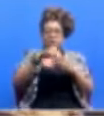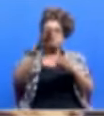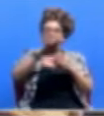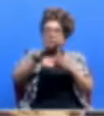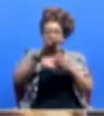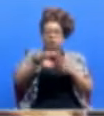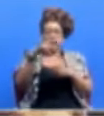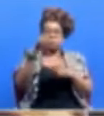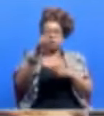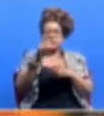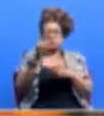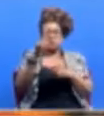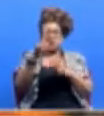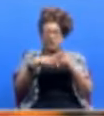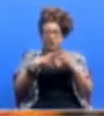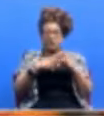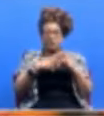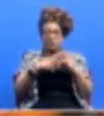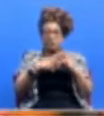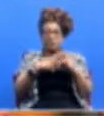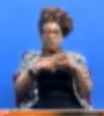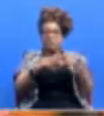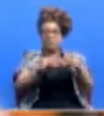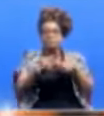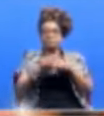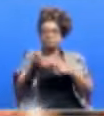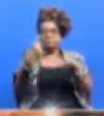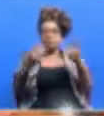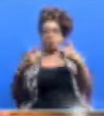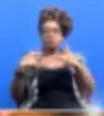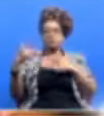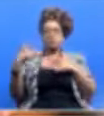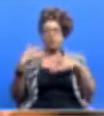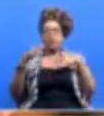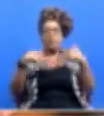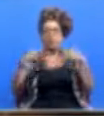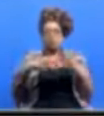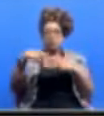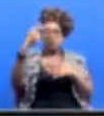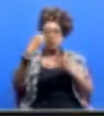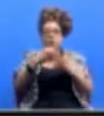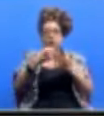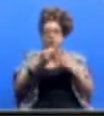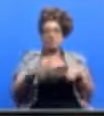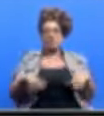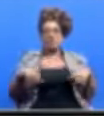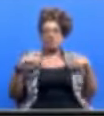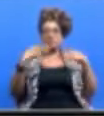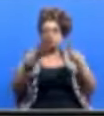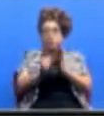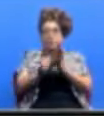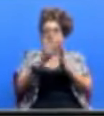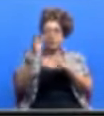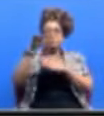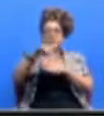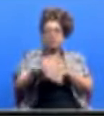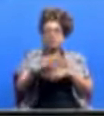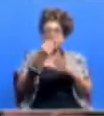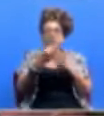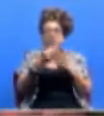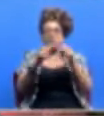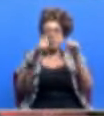mwaka 2027. They also raised concerns about the burdening high cost of living coupled with the depreciating shilling against